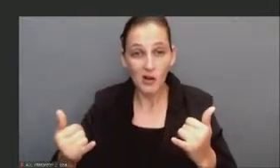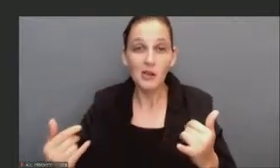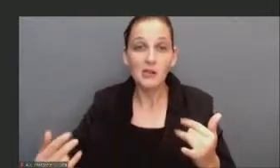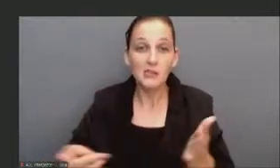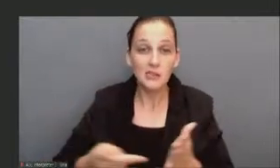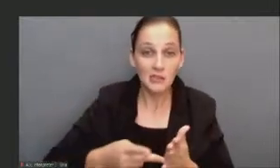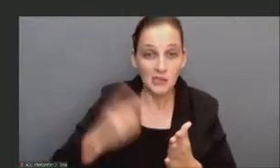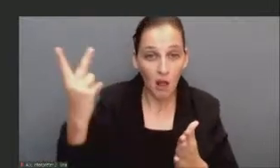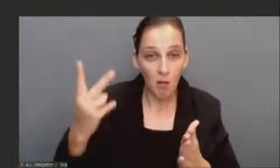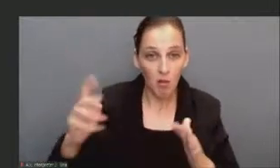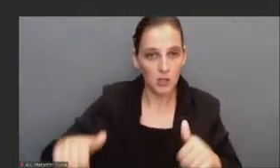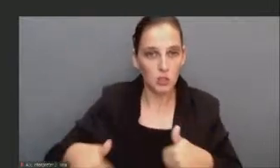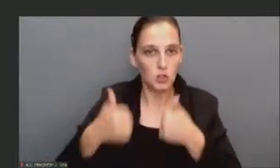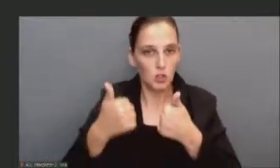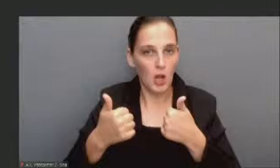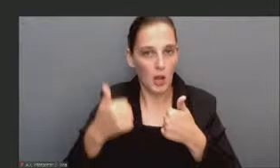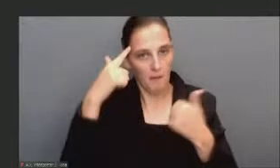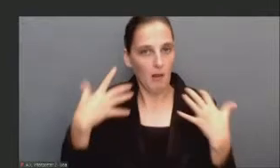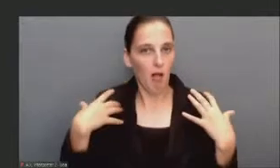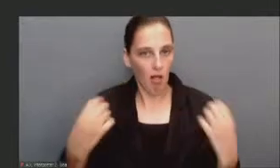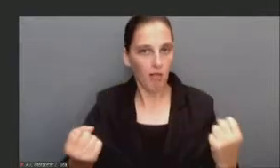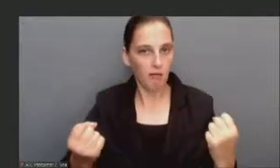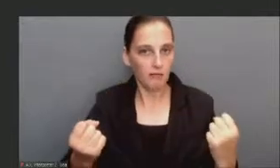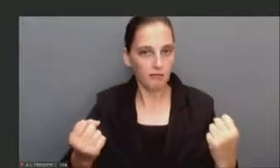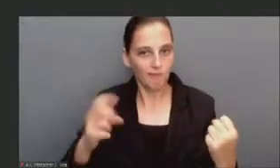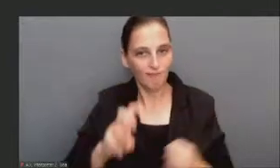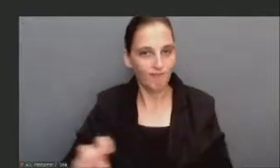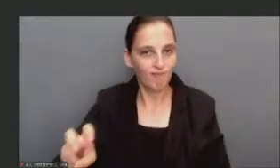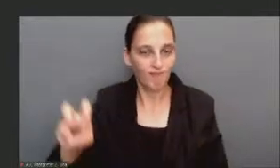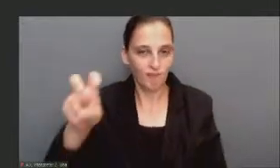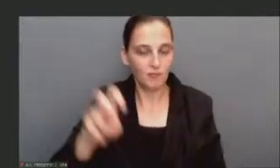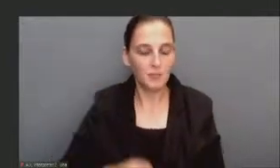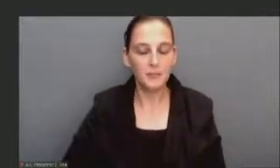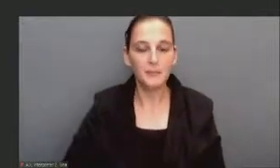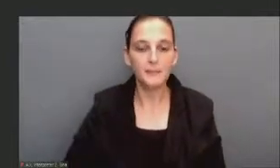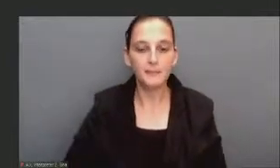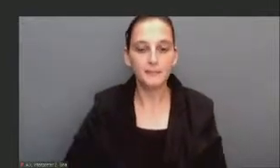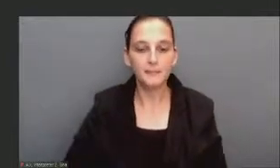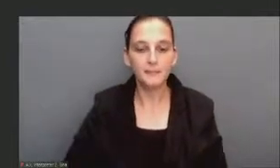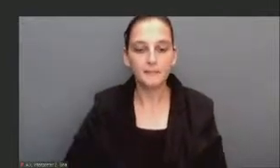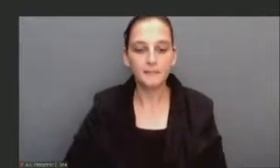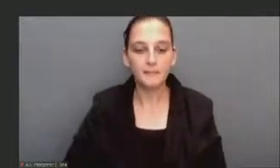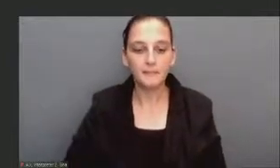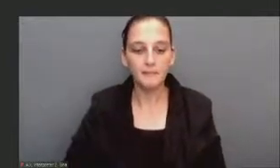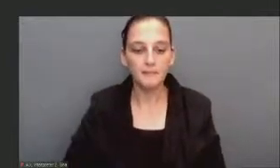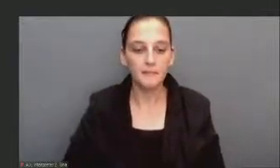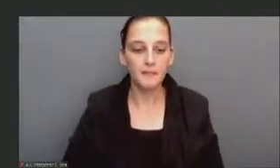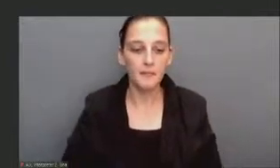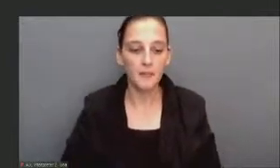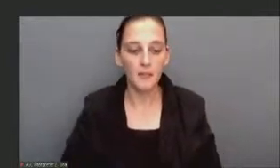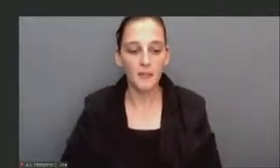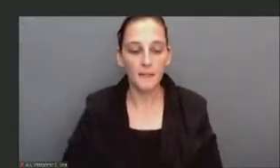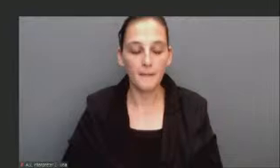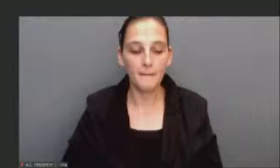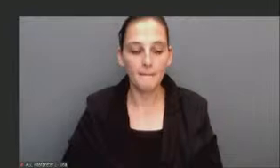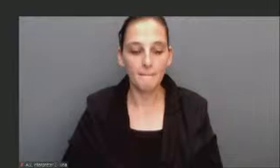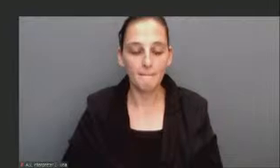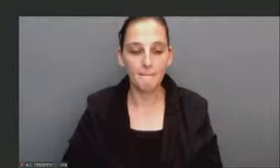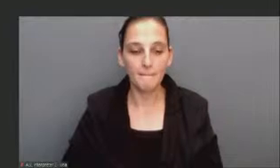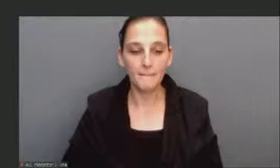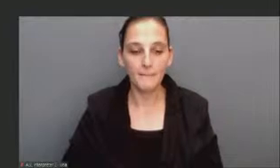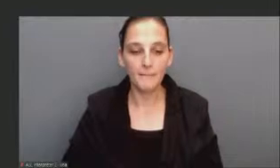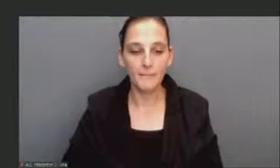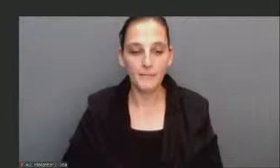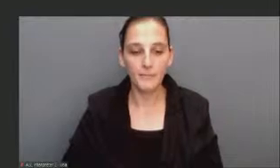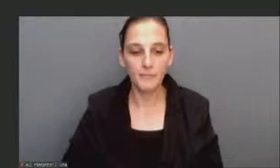health adventure. And I think that, very often when I read about the